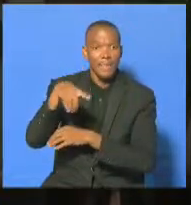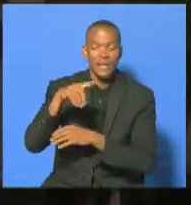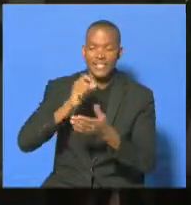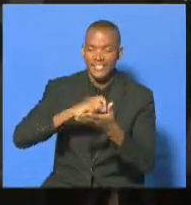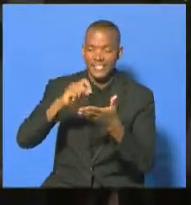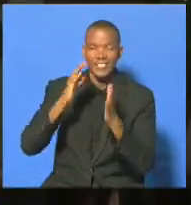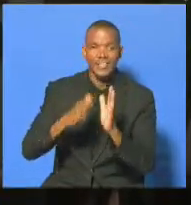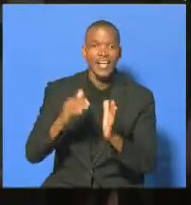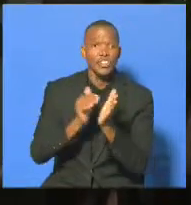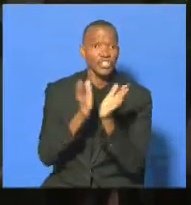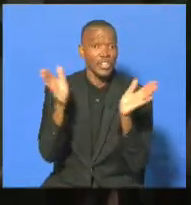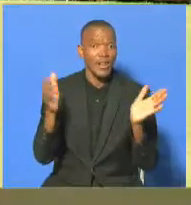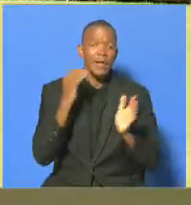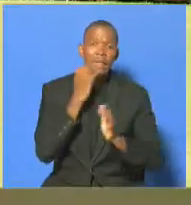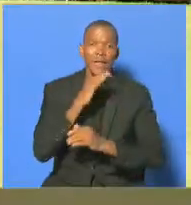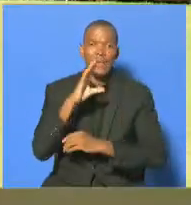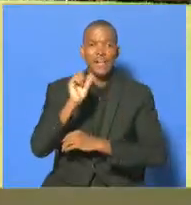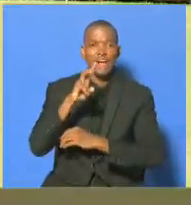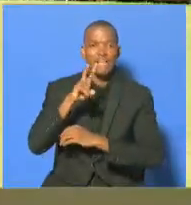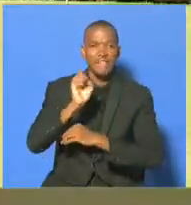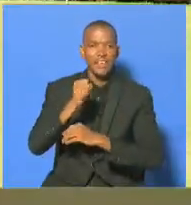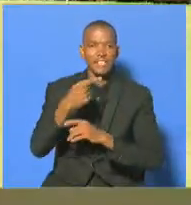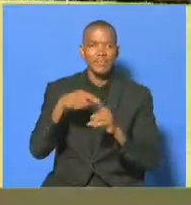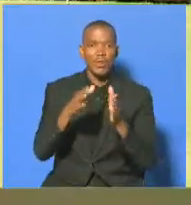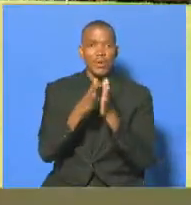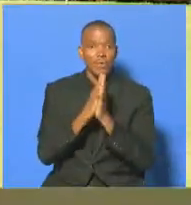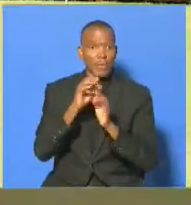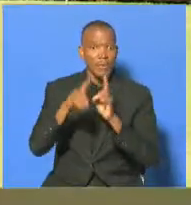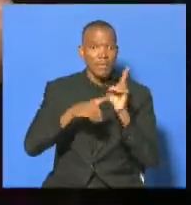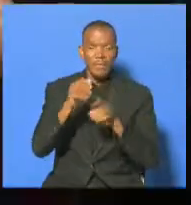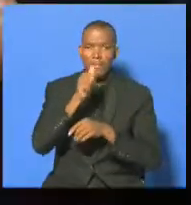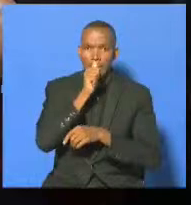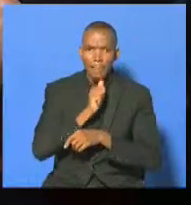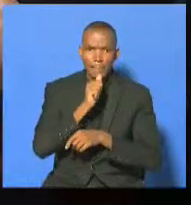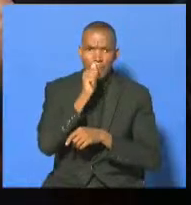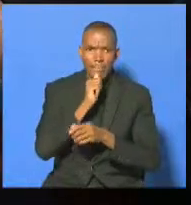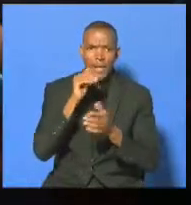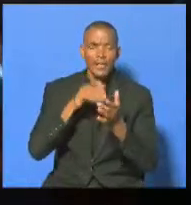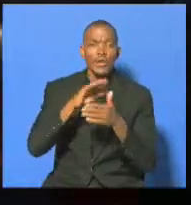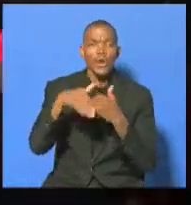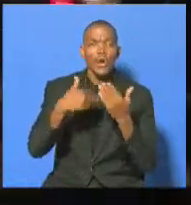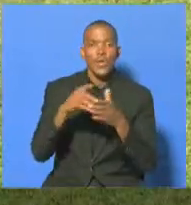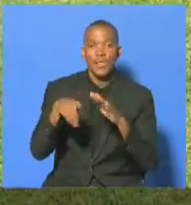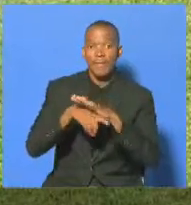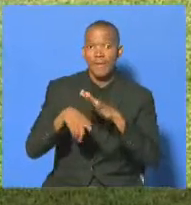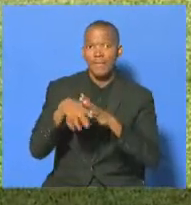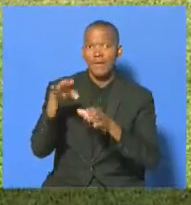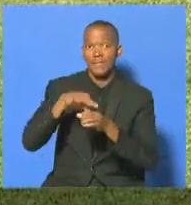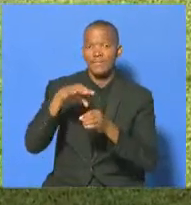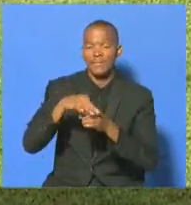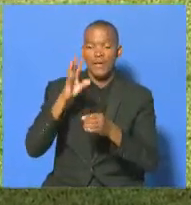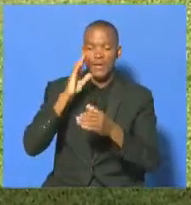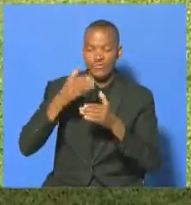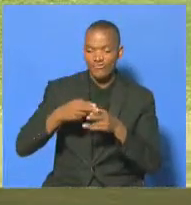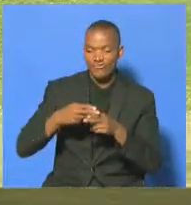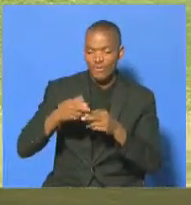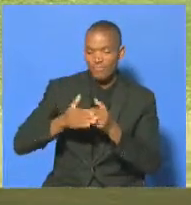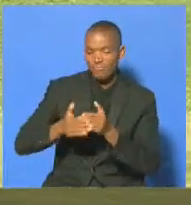Secretary General Mr. Kevis Kariom urge them to be patient as primary elections are on the way